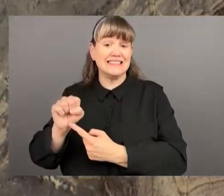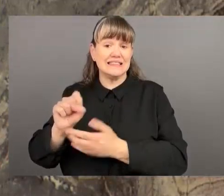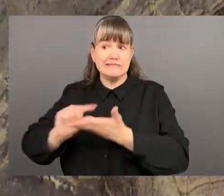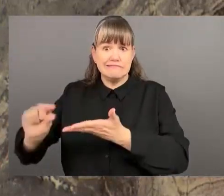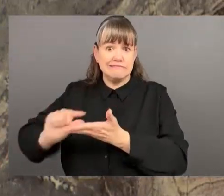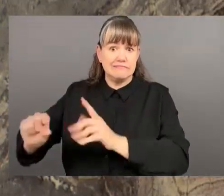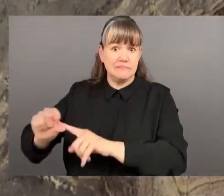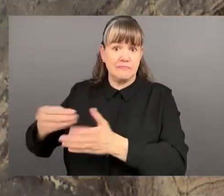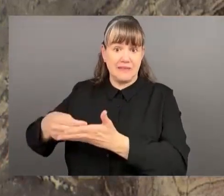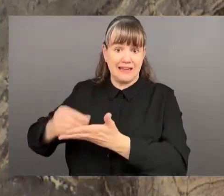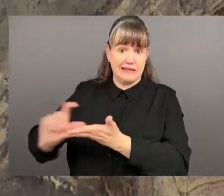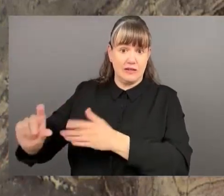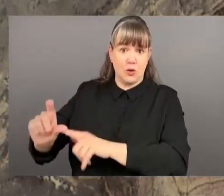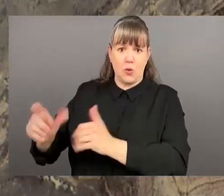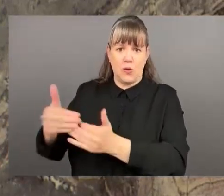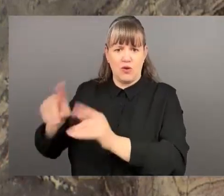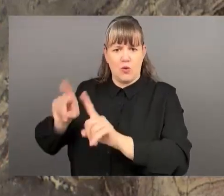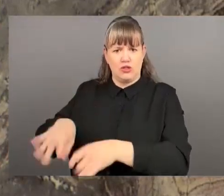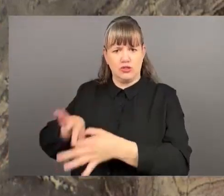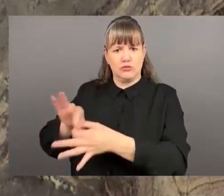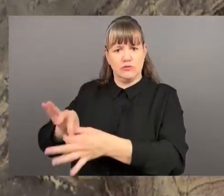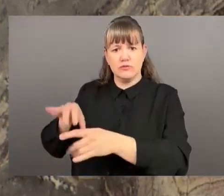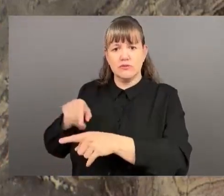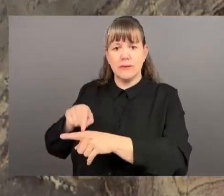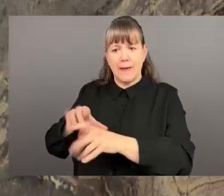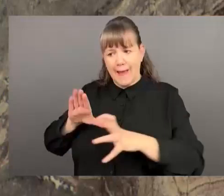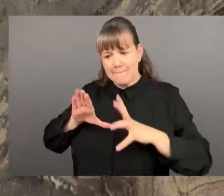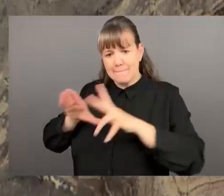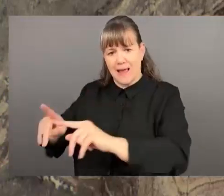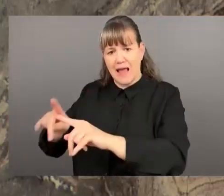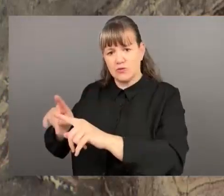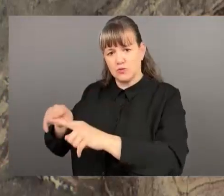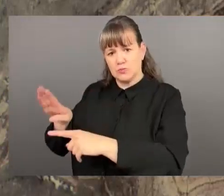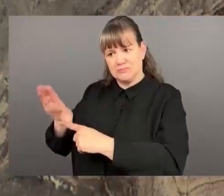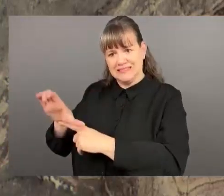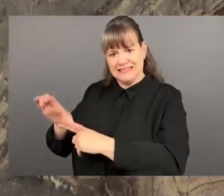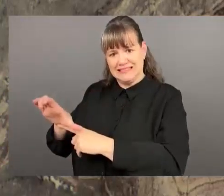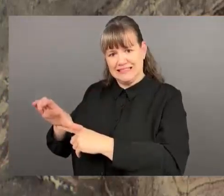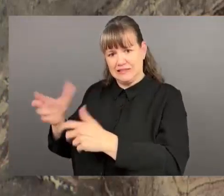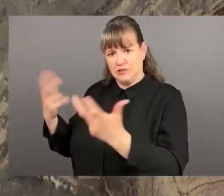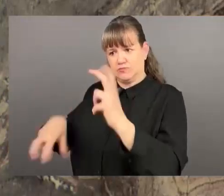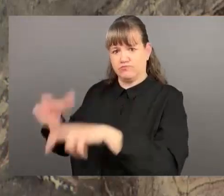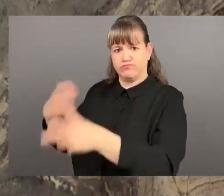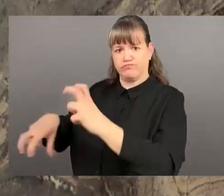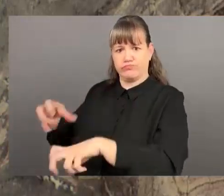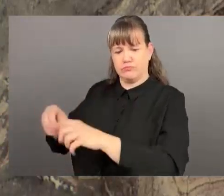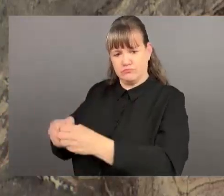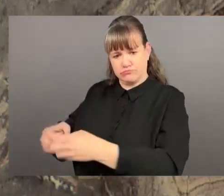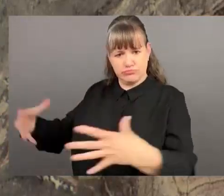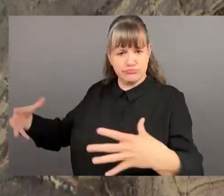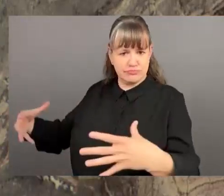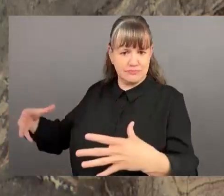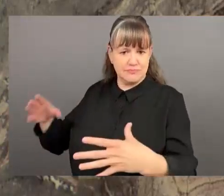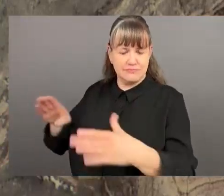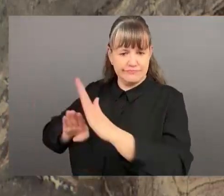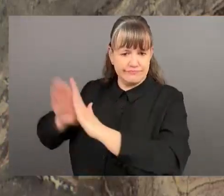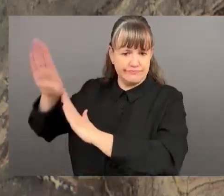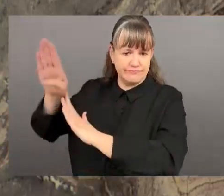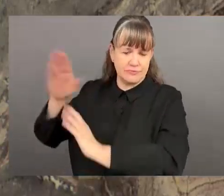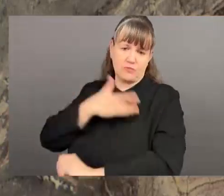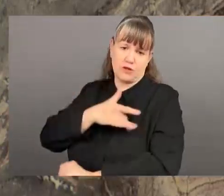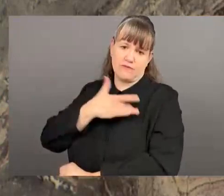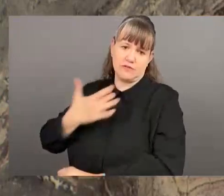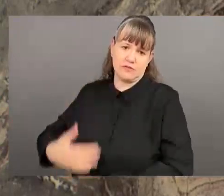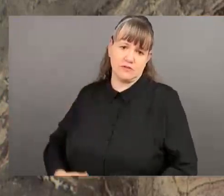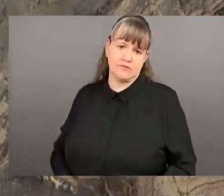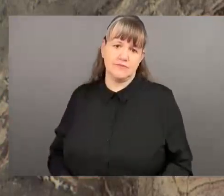return on the extraordinary resources of our province. We are building the province, and when we do that, we're doing it in partnerships with community, and